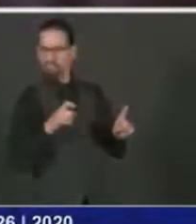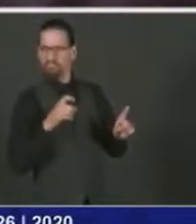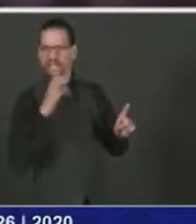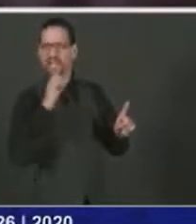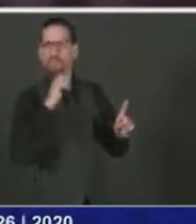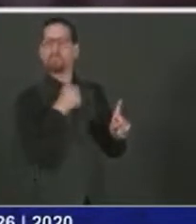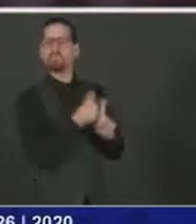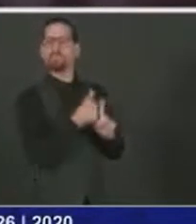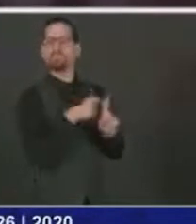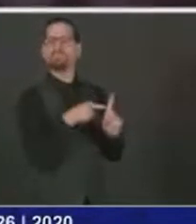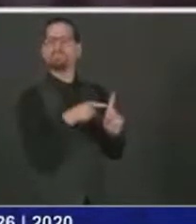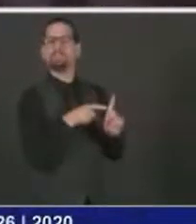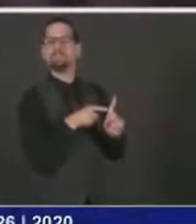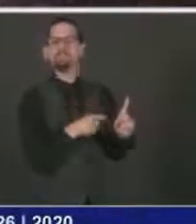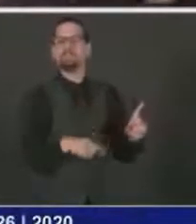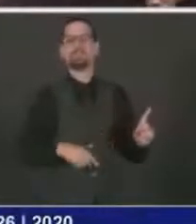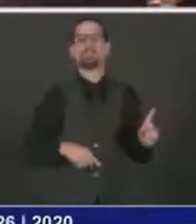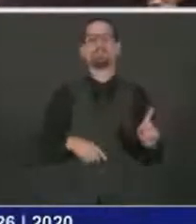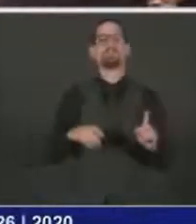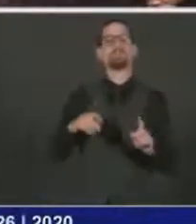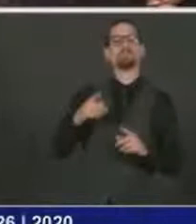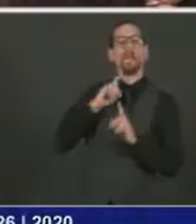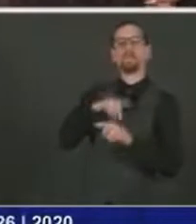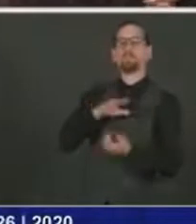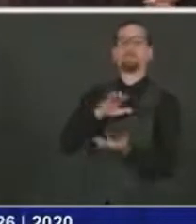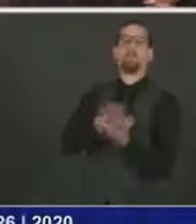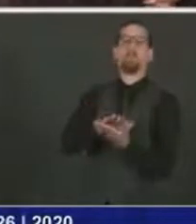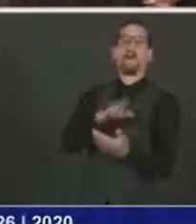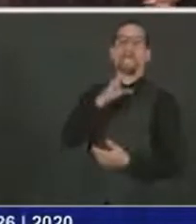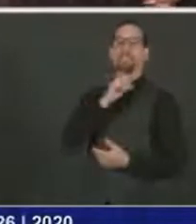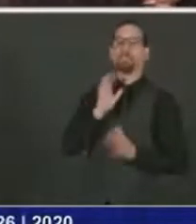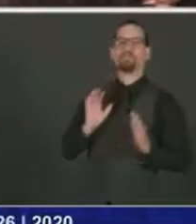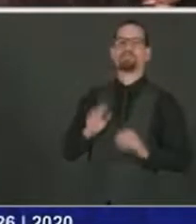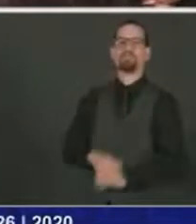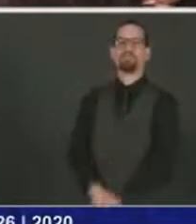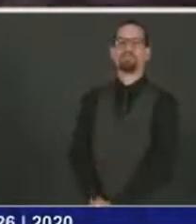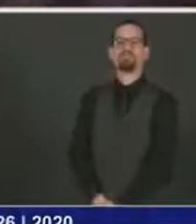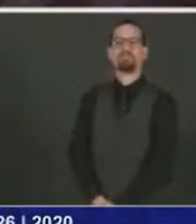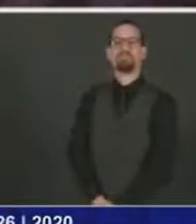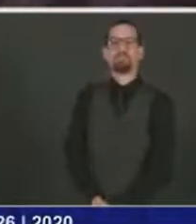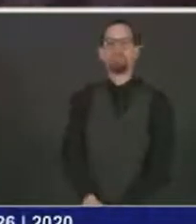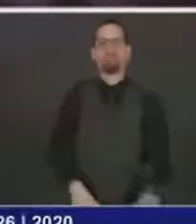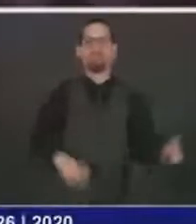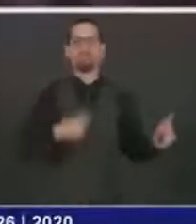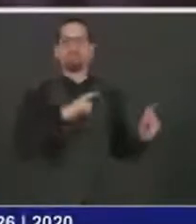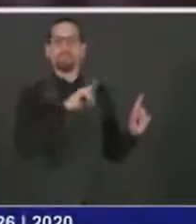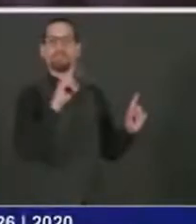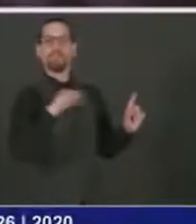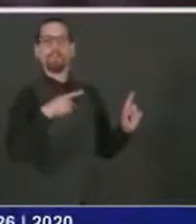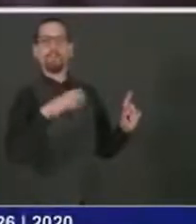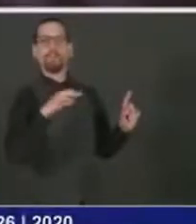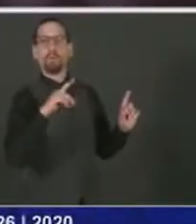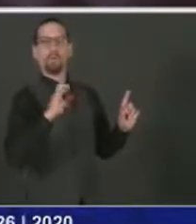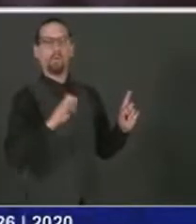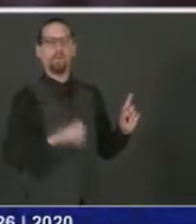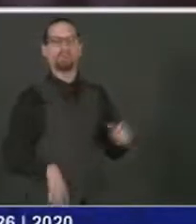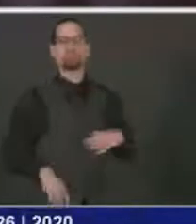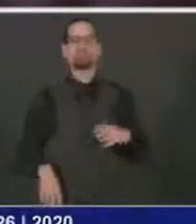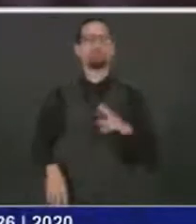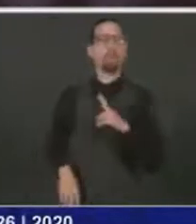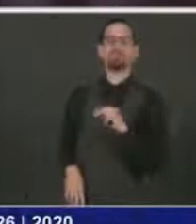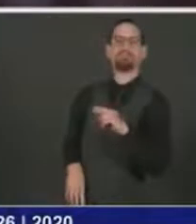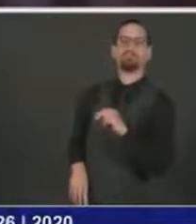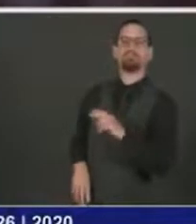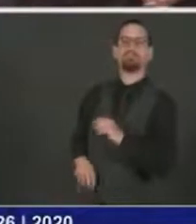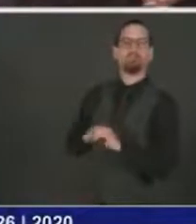School-aged child. Can you tell us the zip code of that patient? I'm going to stop there in terms of the amount of